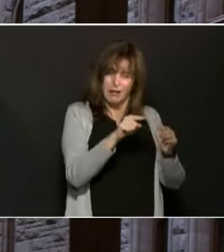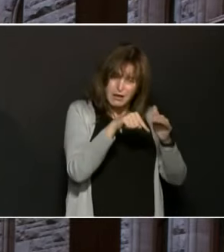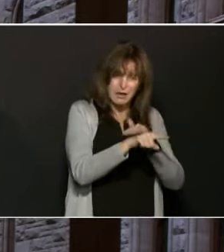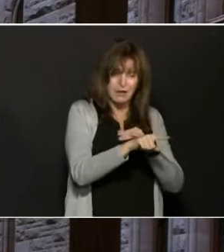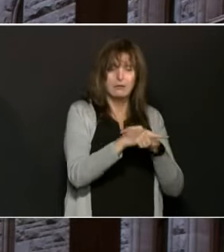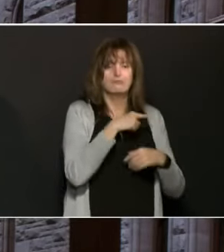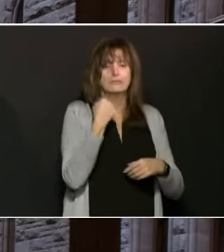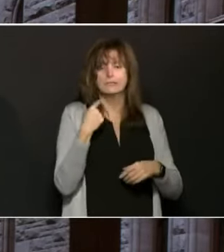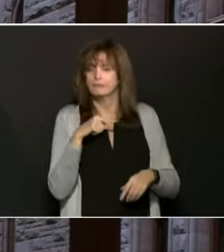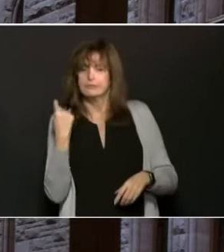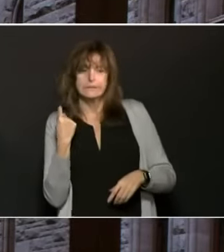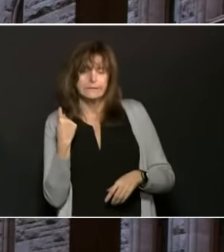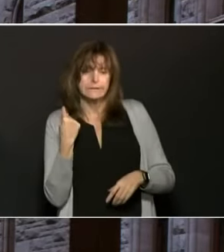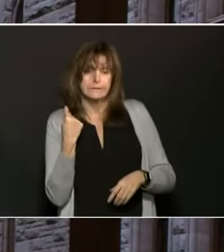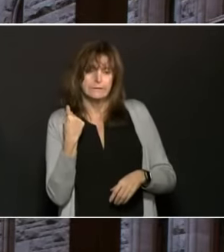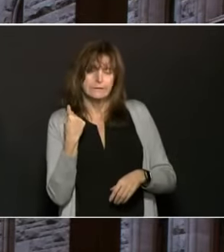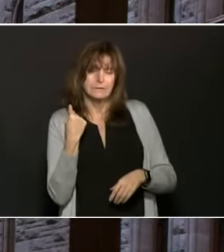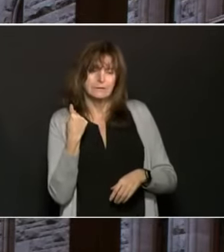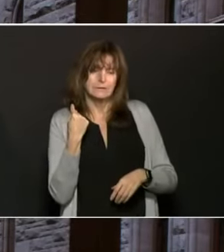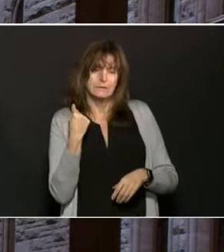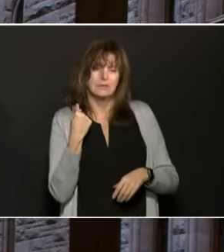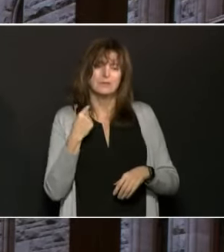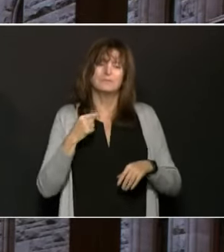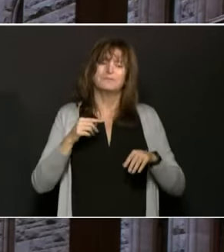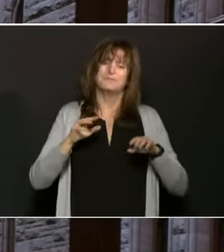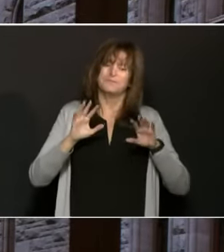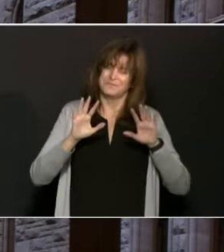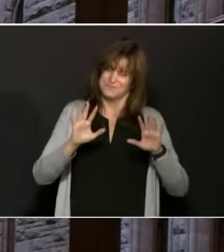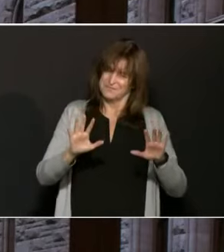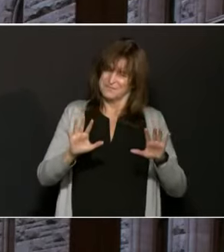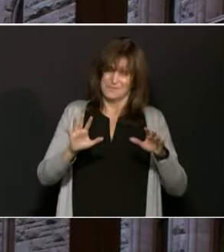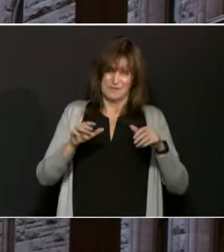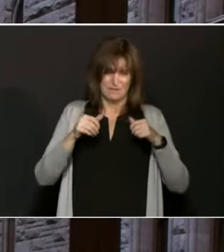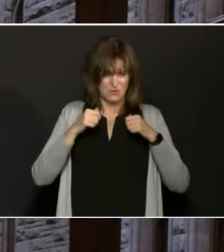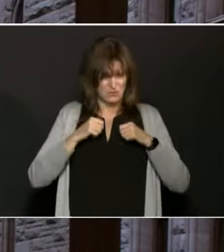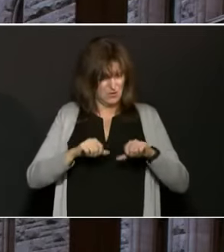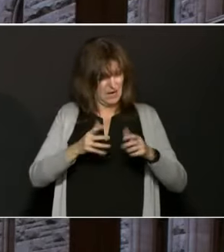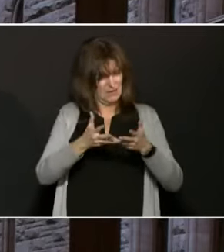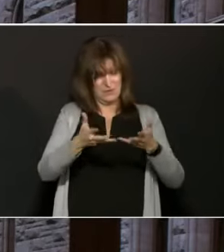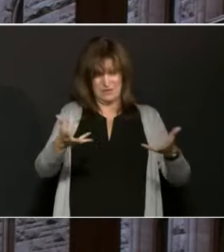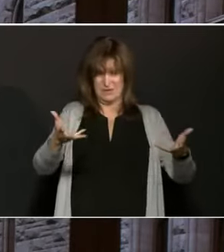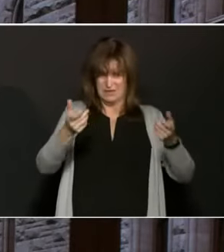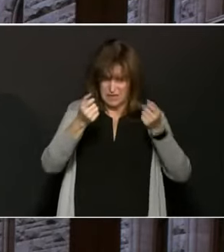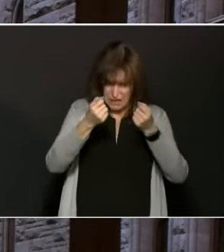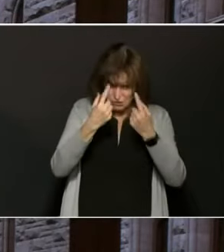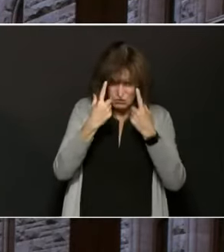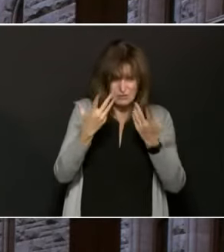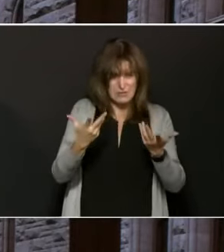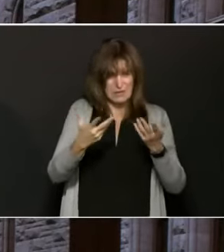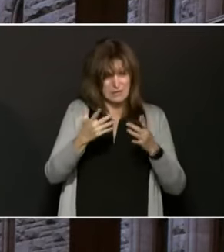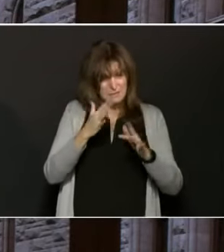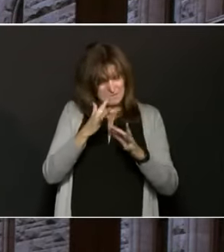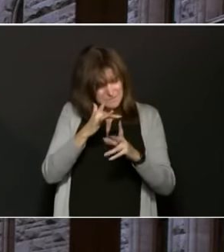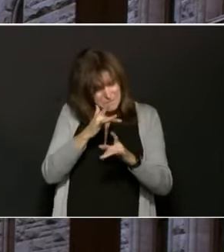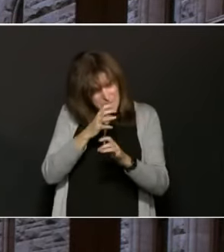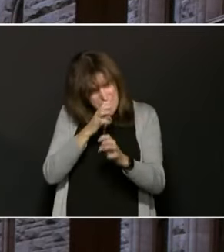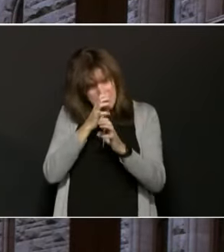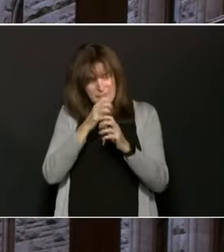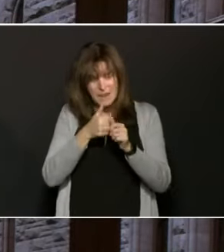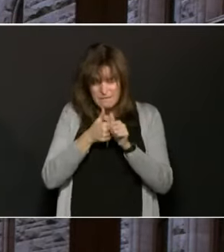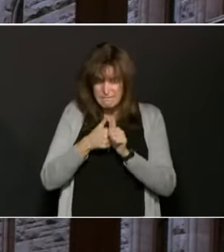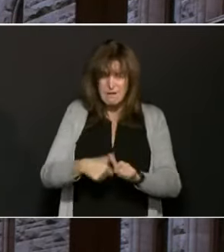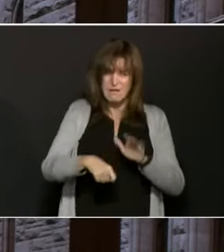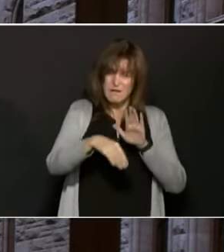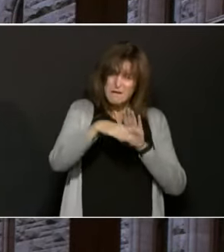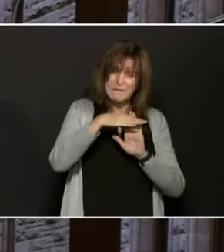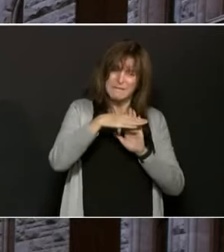going to try to look at other methods, how to get the people to grasp and saying, okay, we've got to get back and be strict and disciplined and do this. Because it's spread from person to